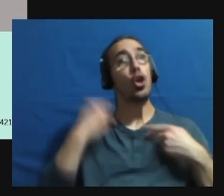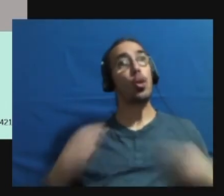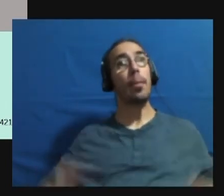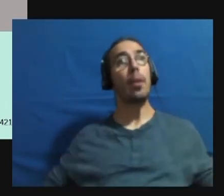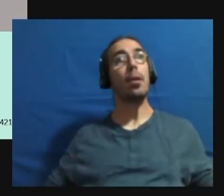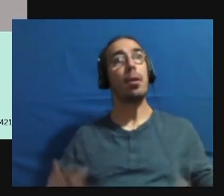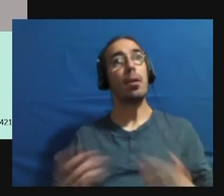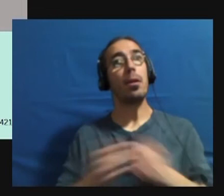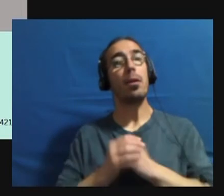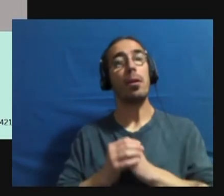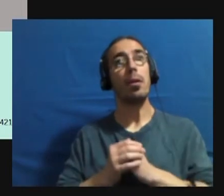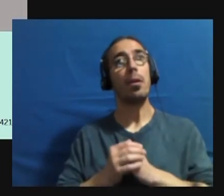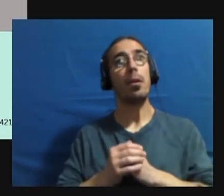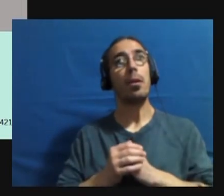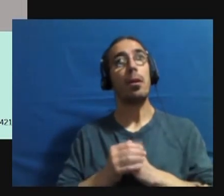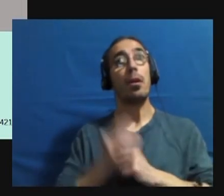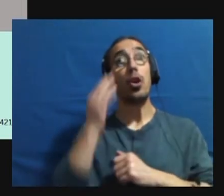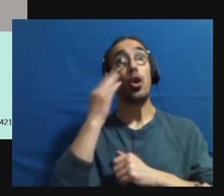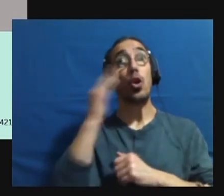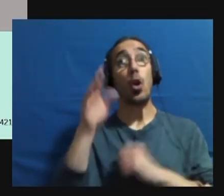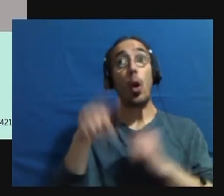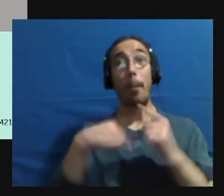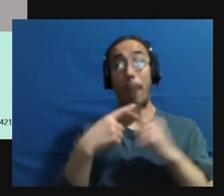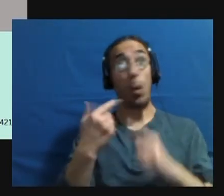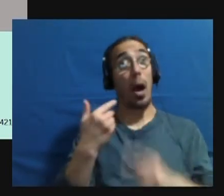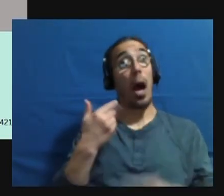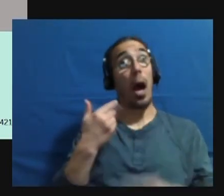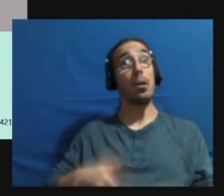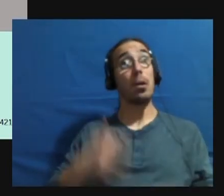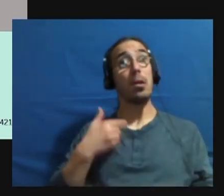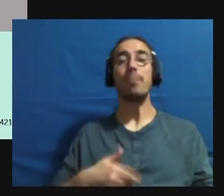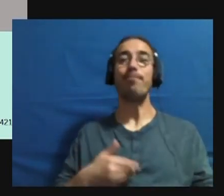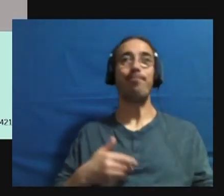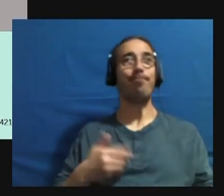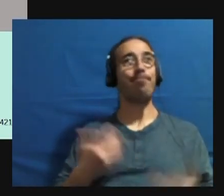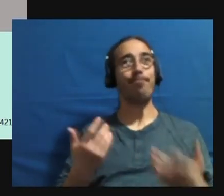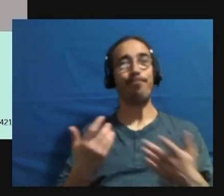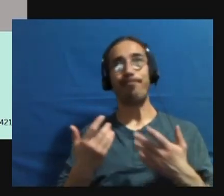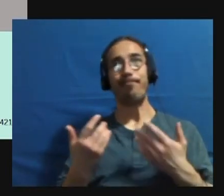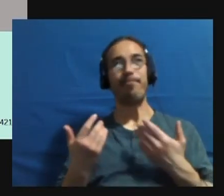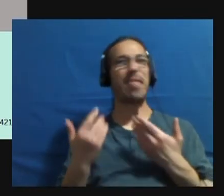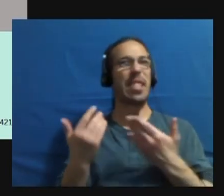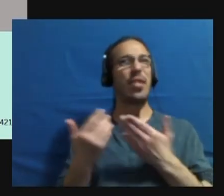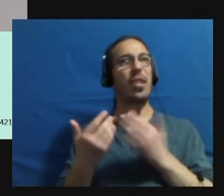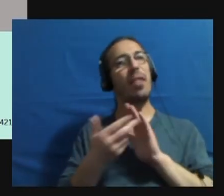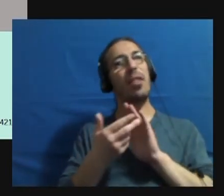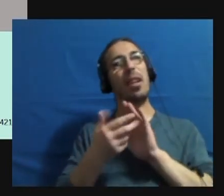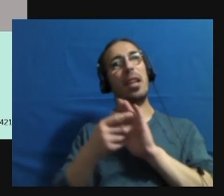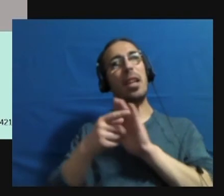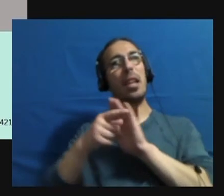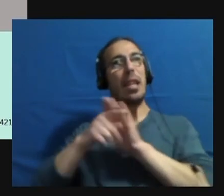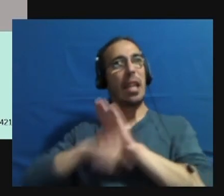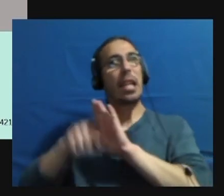not knowing about us does this to us. We are not the reason that we're unemployed.